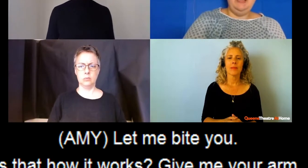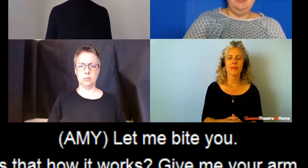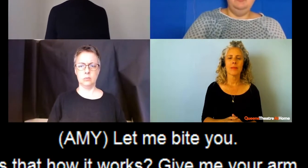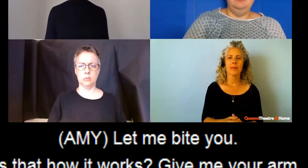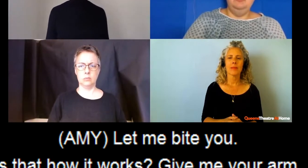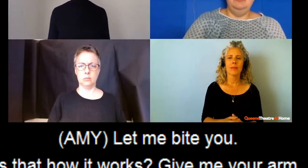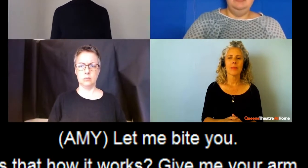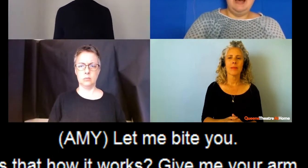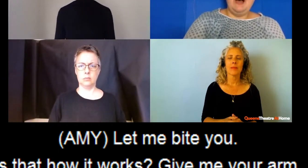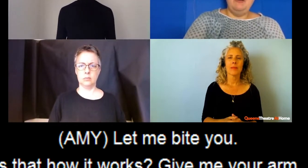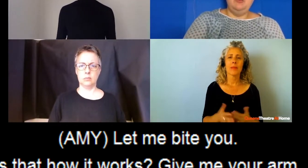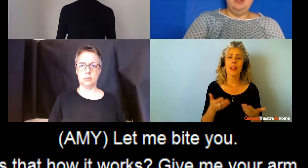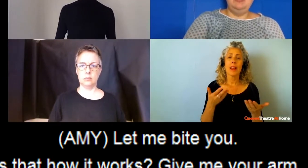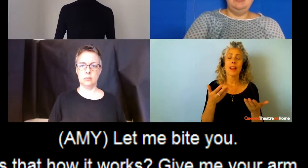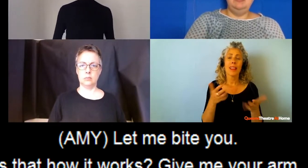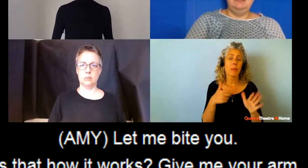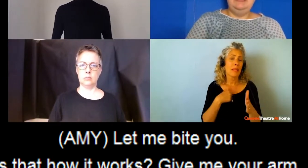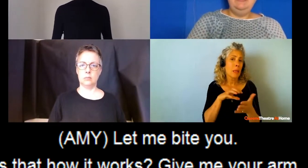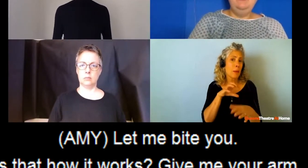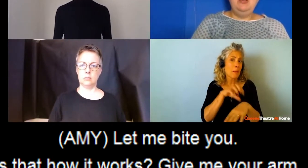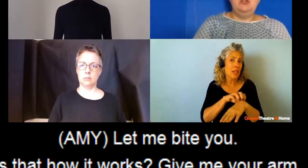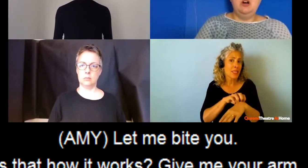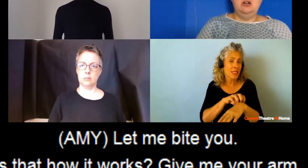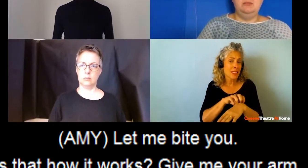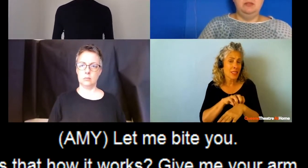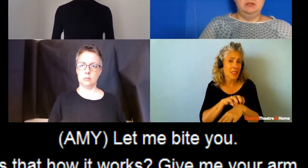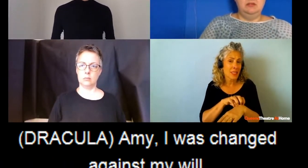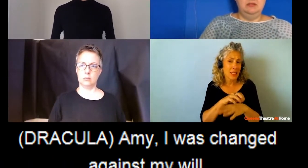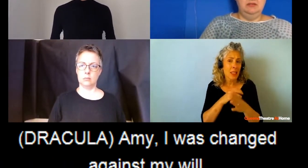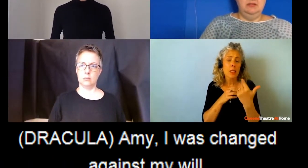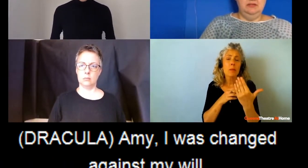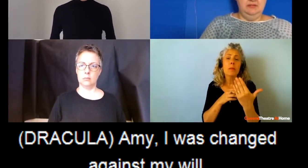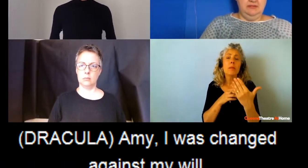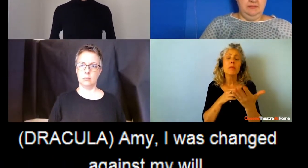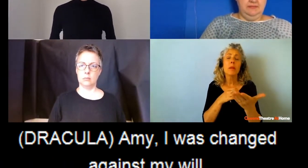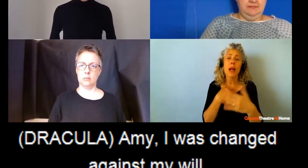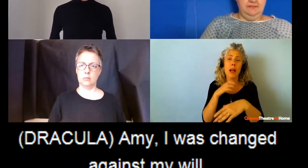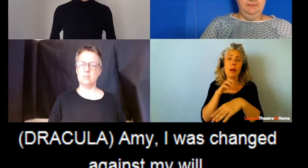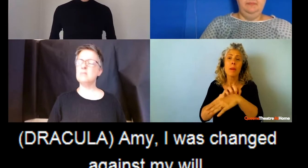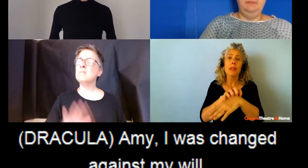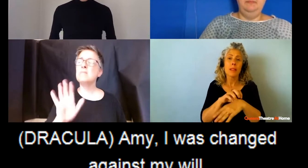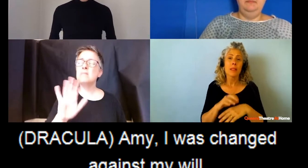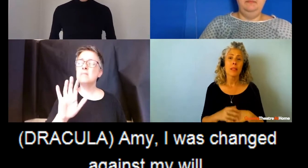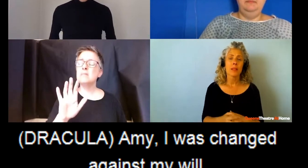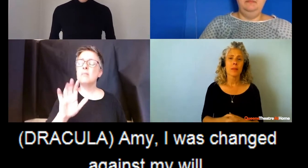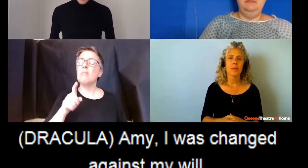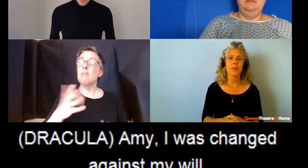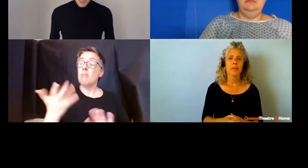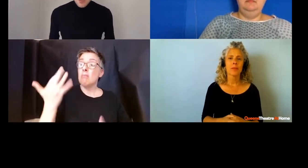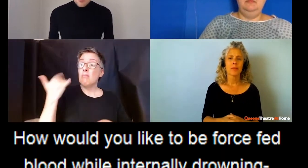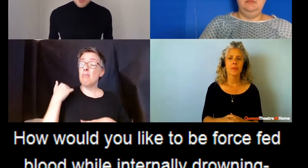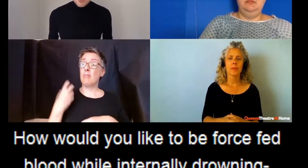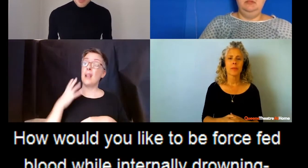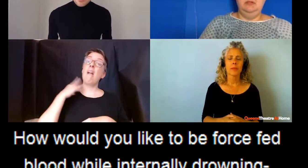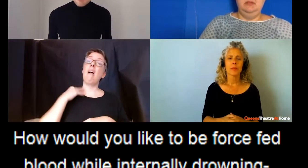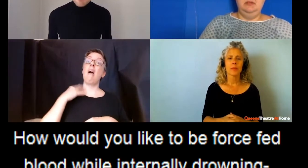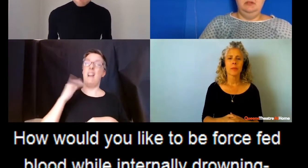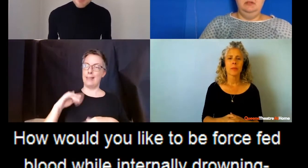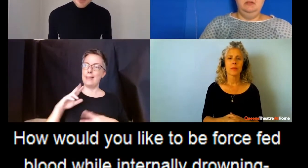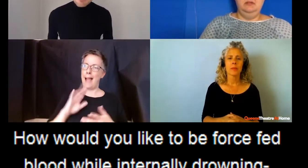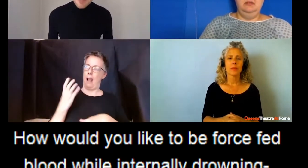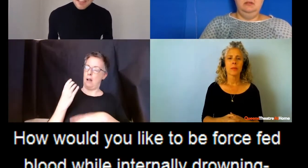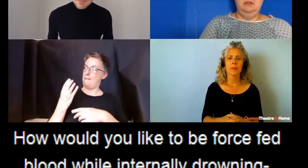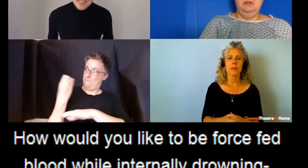Let me bite you. Is that how it works? Give me your arm. Amy, I was changed against my will. How would you like to